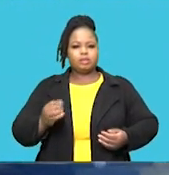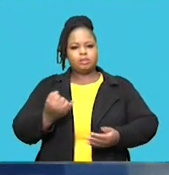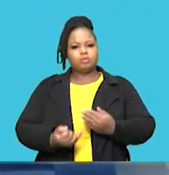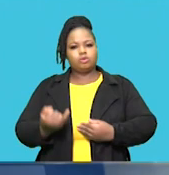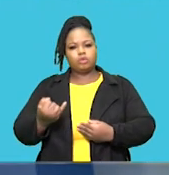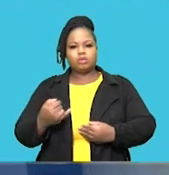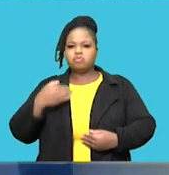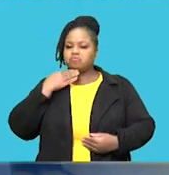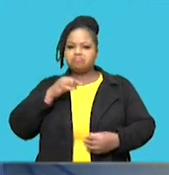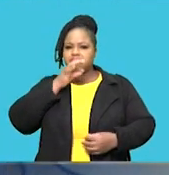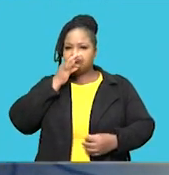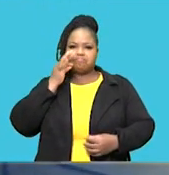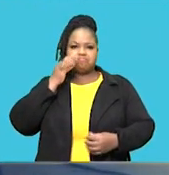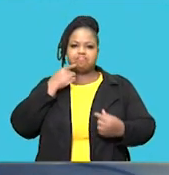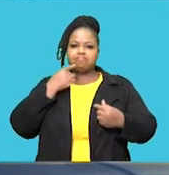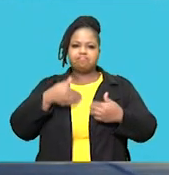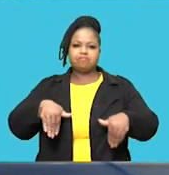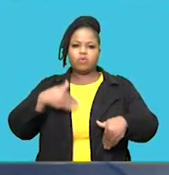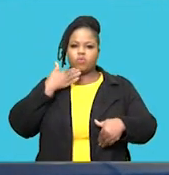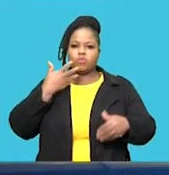individuals who did not want to disclose their gender.